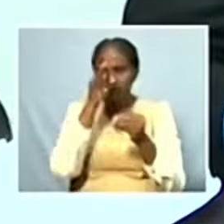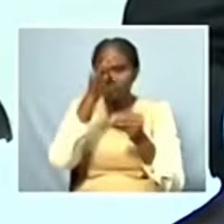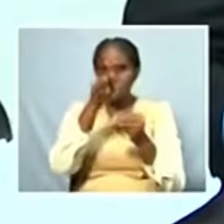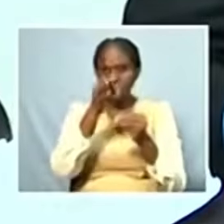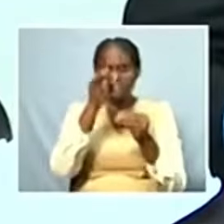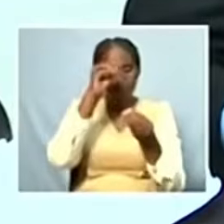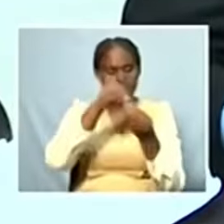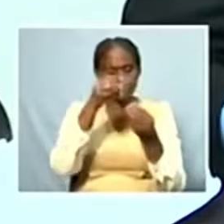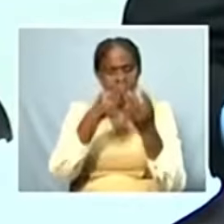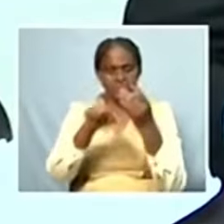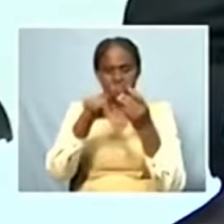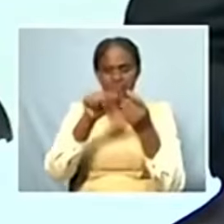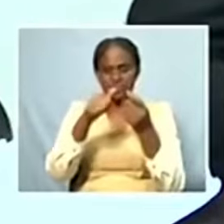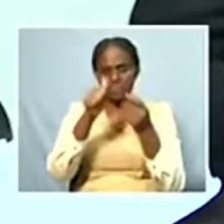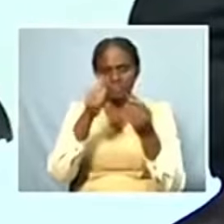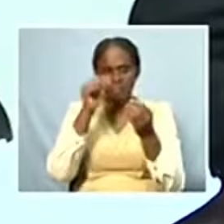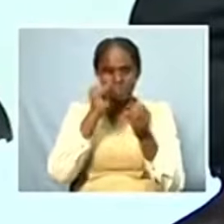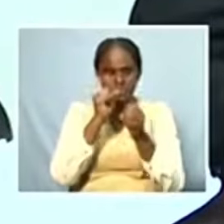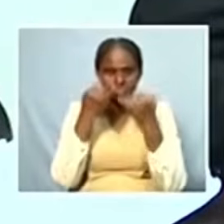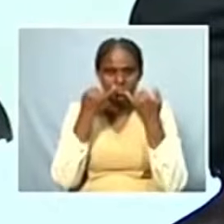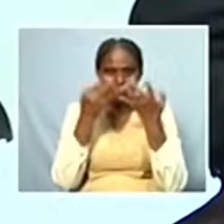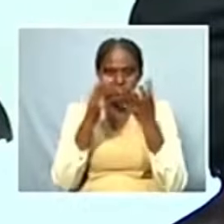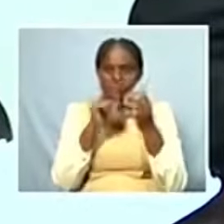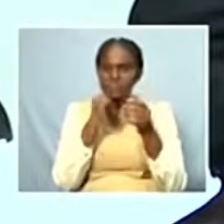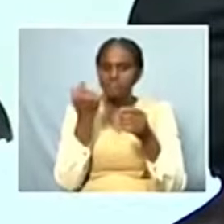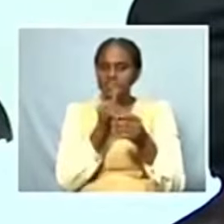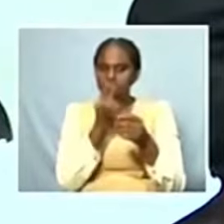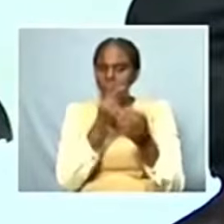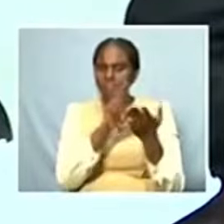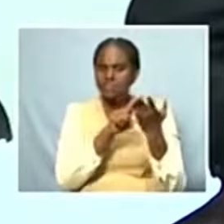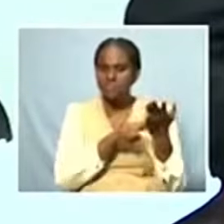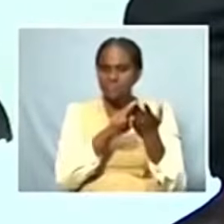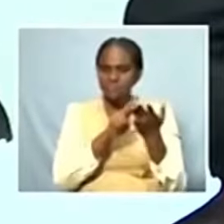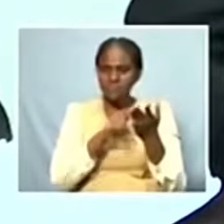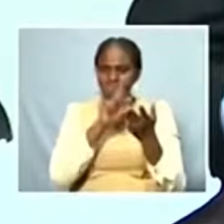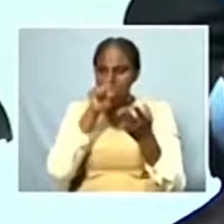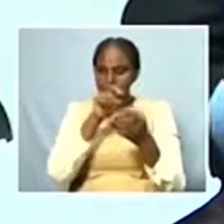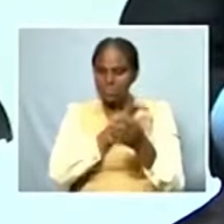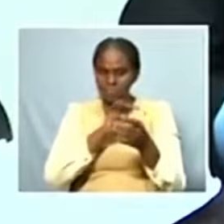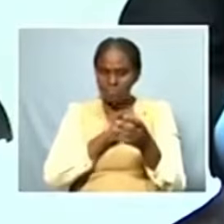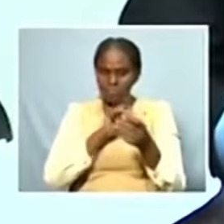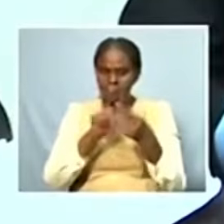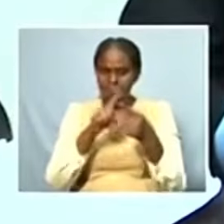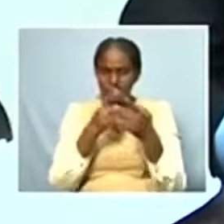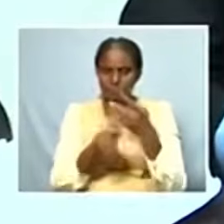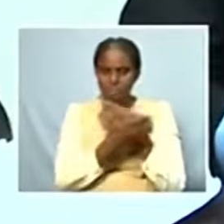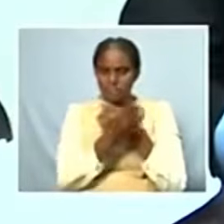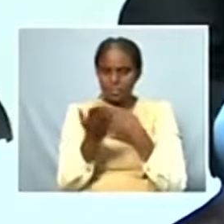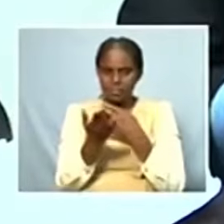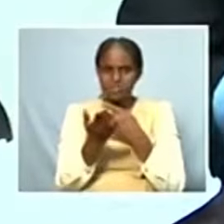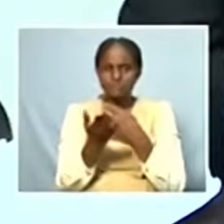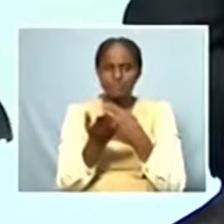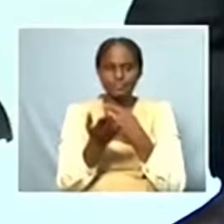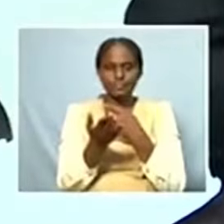the PS has mentioned, apart from reporting these insurance companies to the